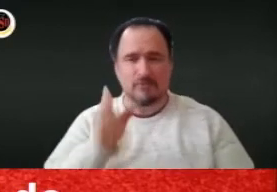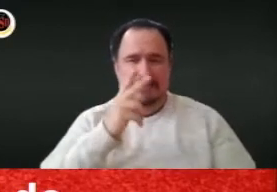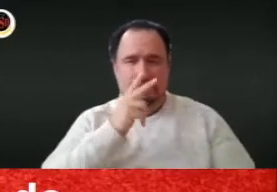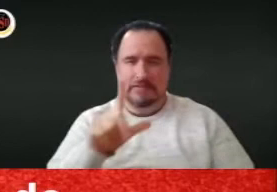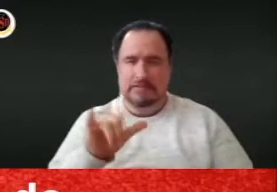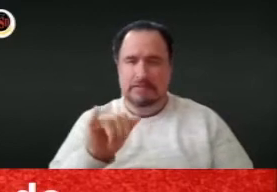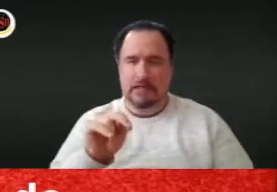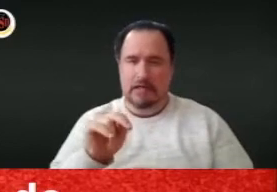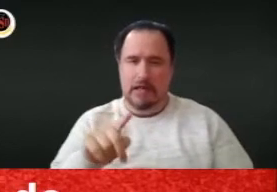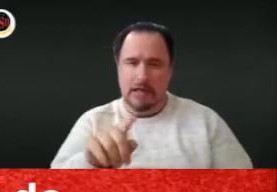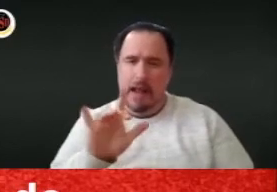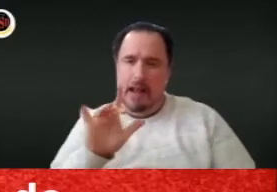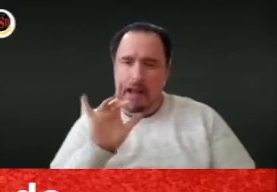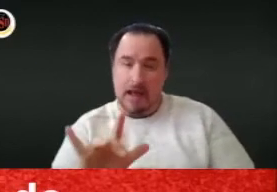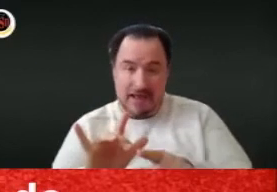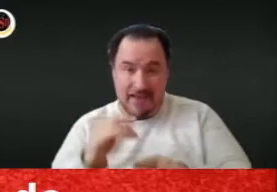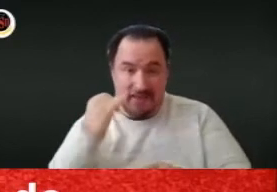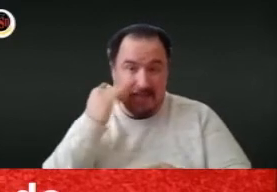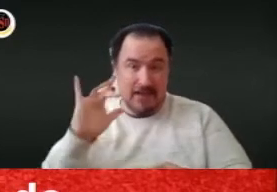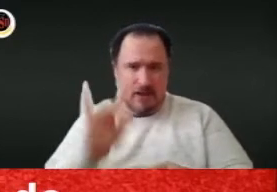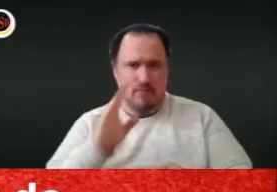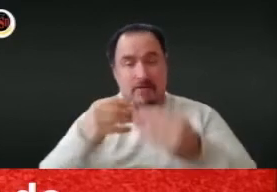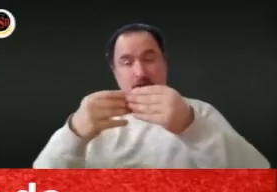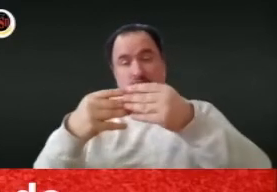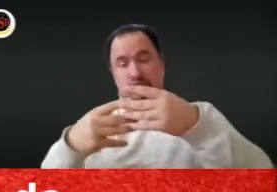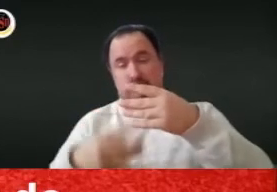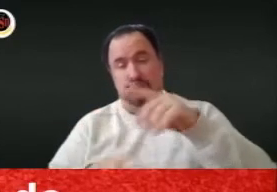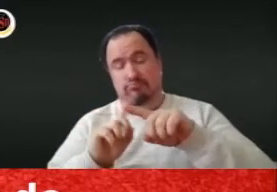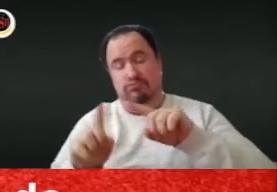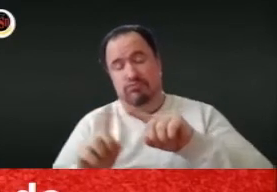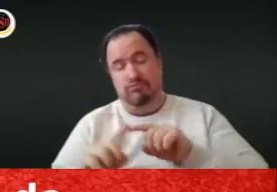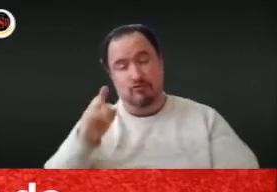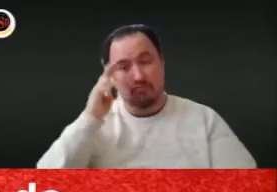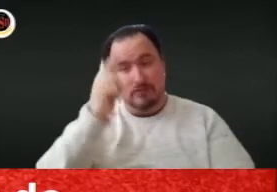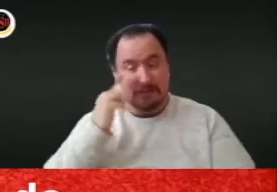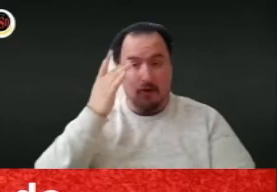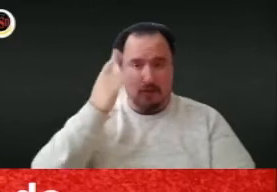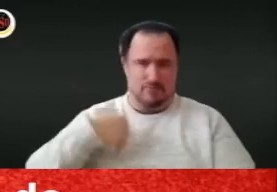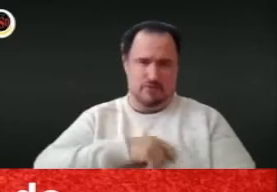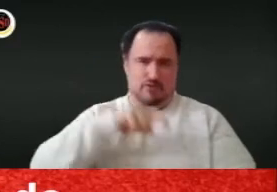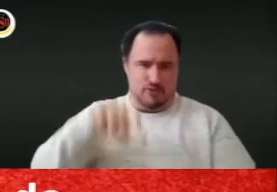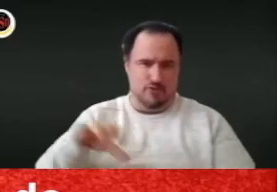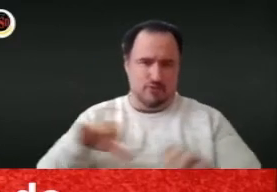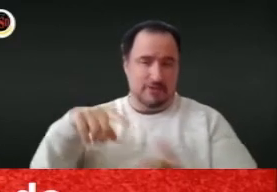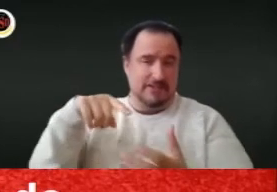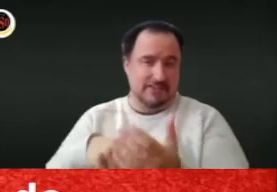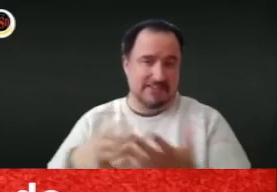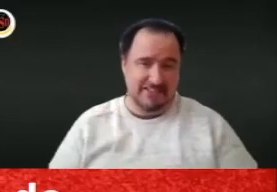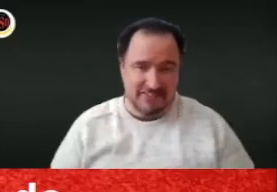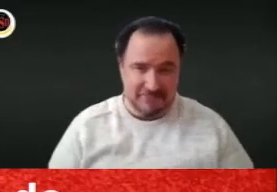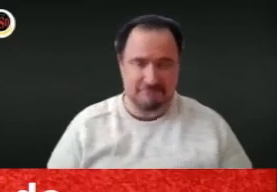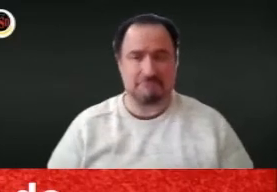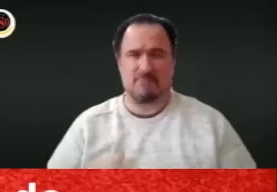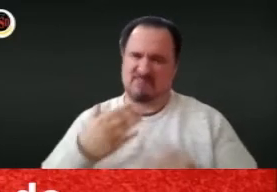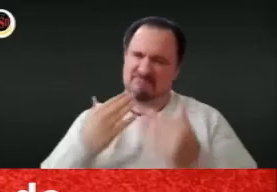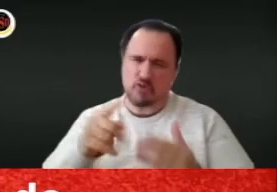in your community? So you can click this link here, and it has various reasons on why we